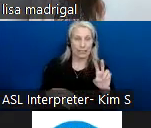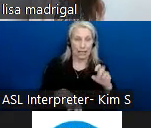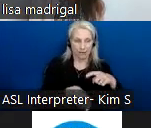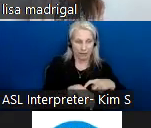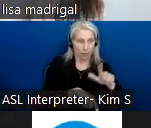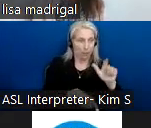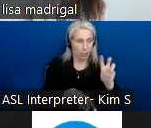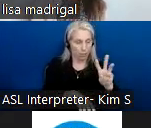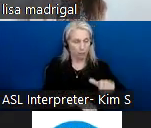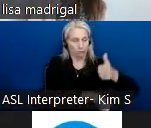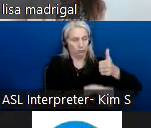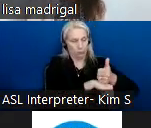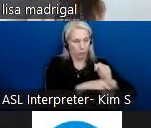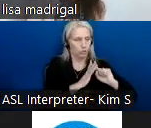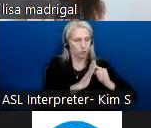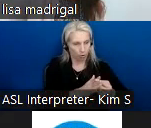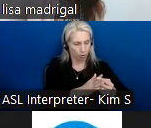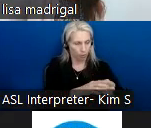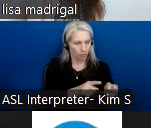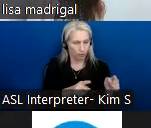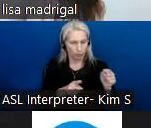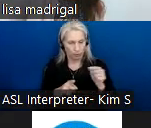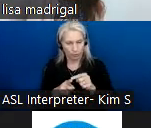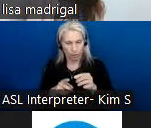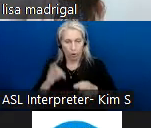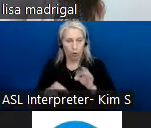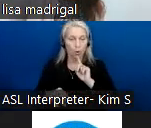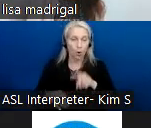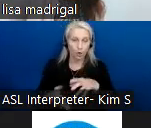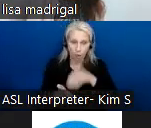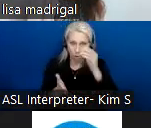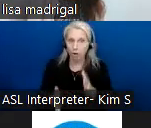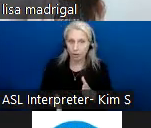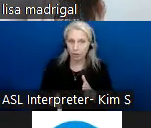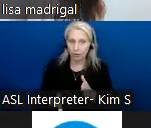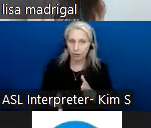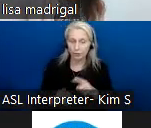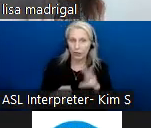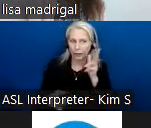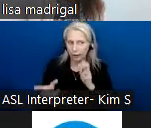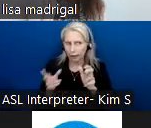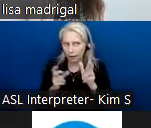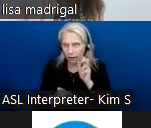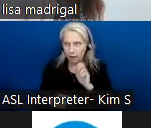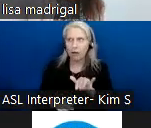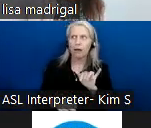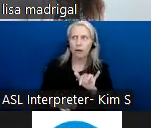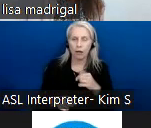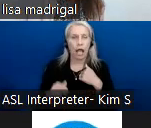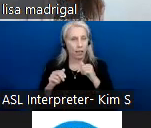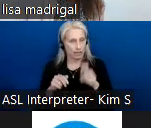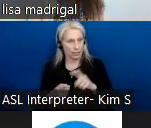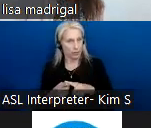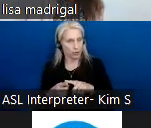took effect to when court order learners were starting to, hear about and be told that they needed